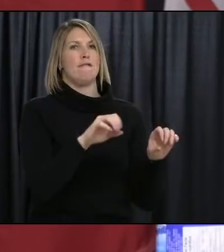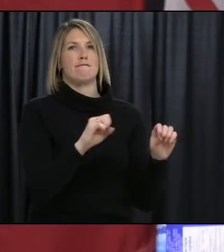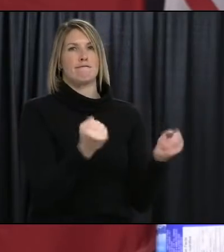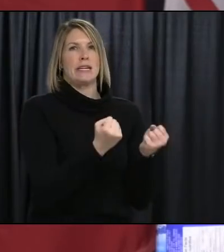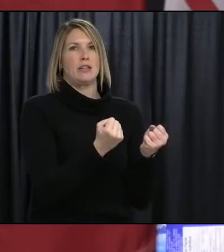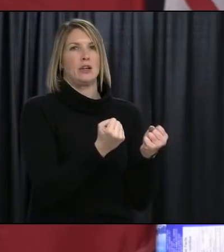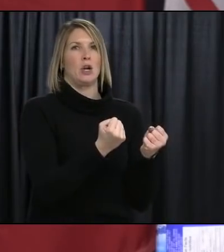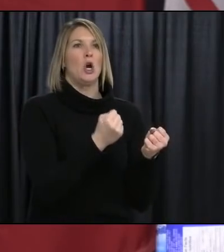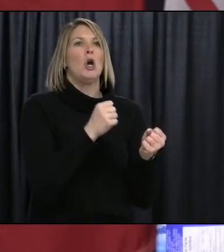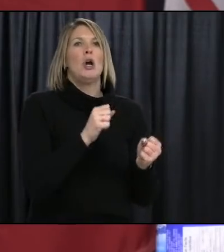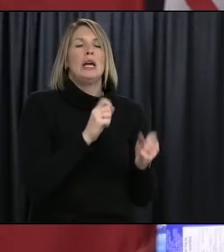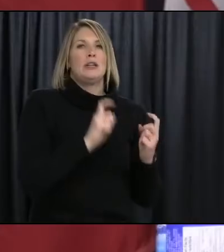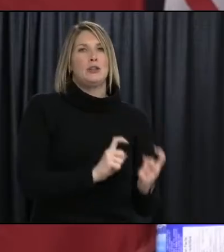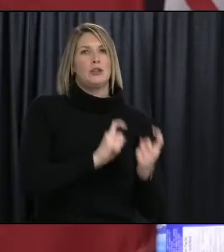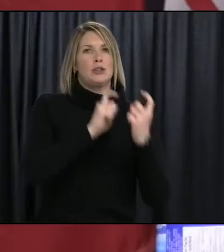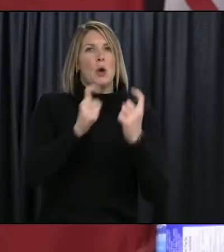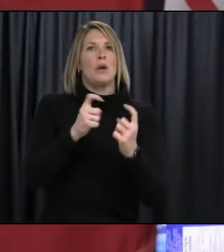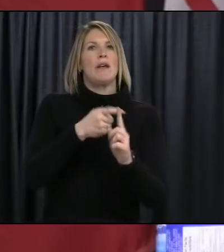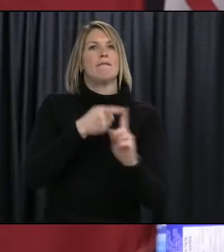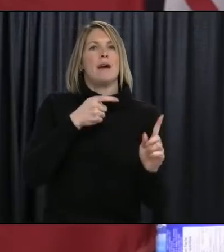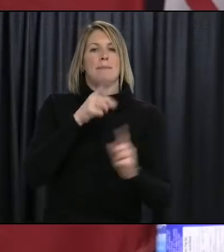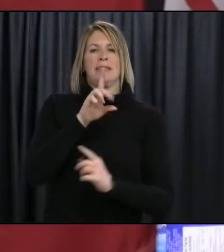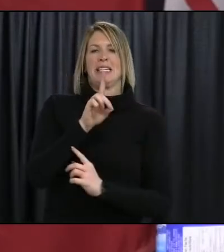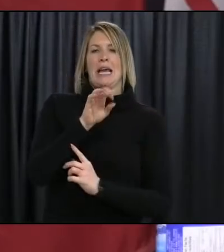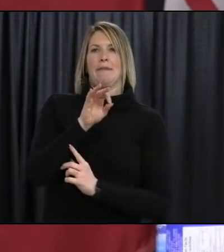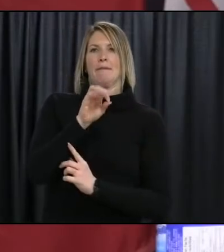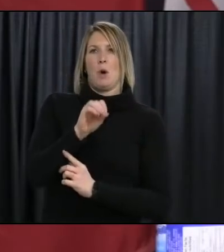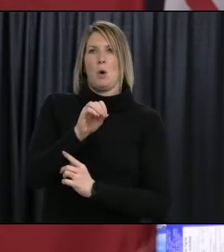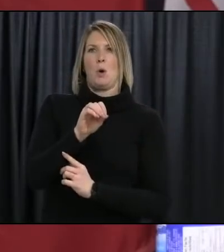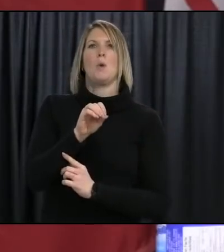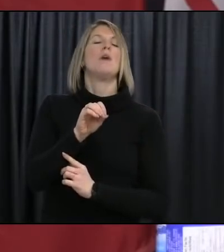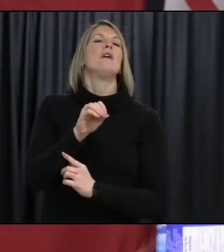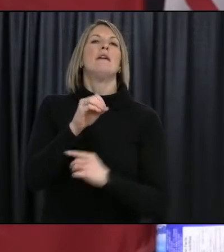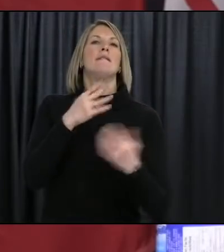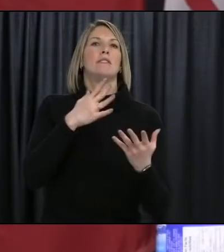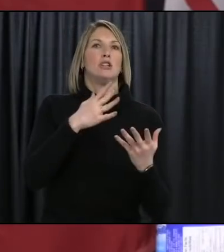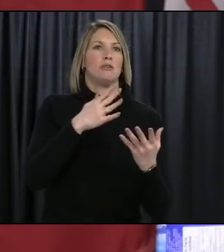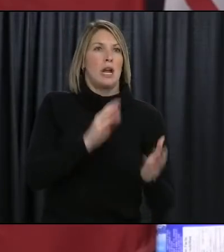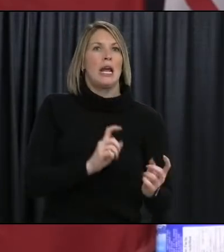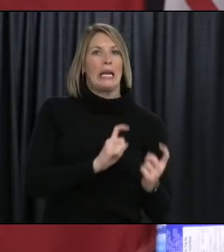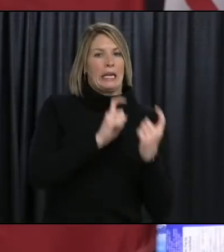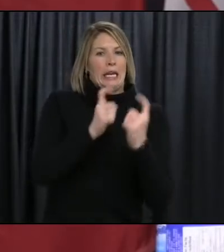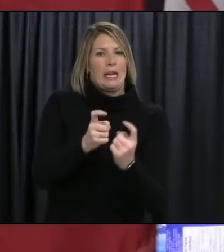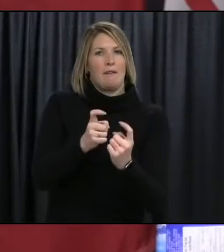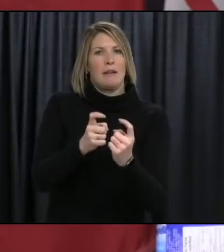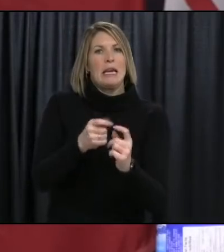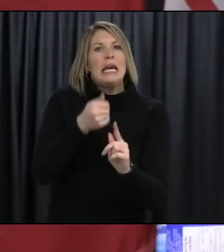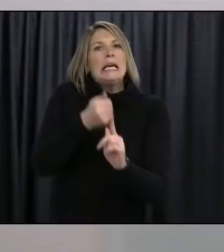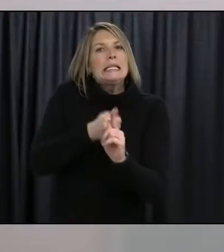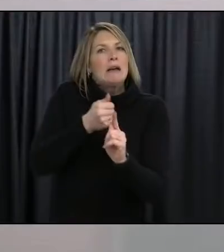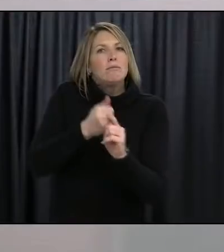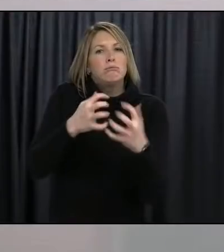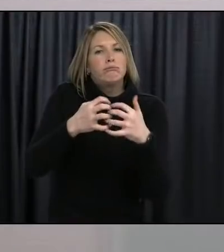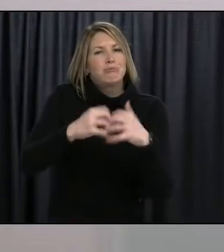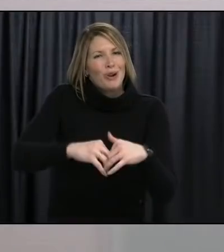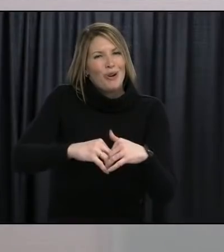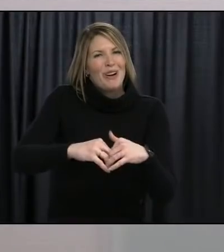by Fisheries. Unfortunately, it needs some maintenance work, so it's not up and running at the moment. Okay, thank you.